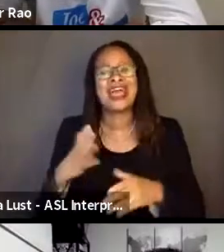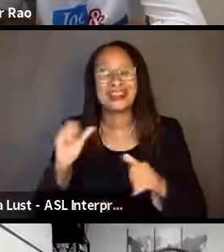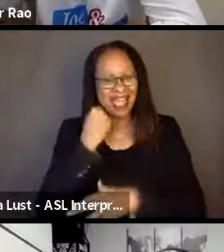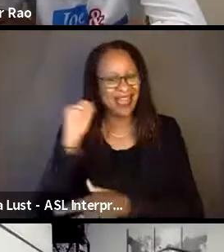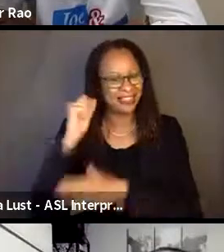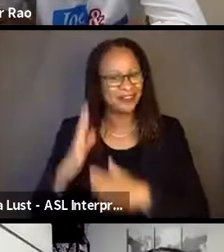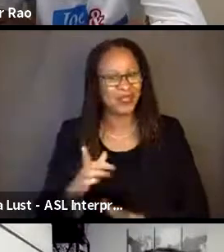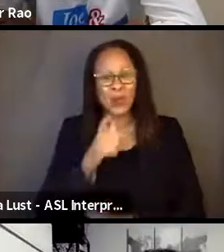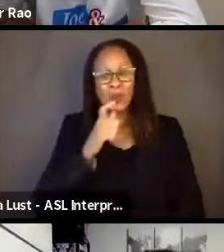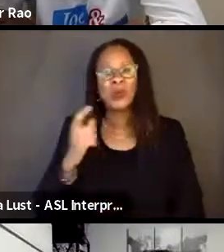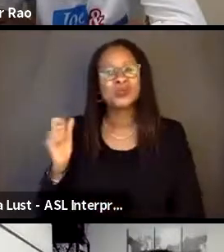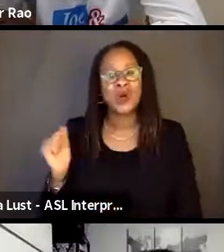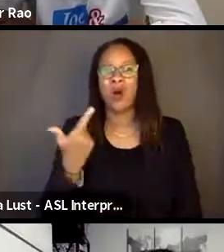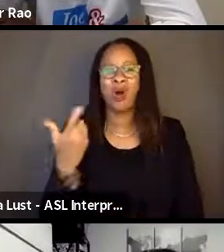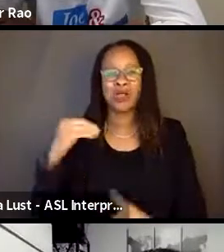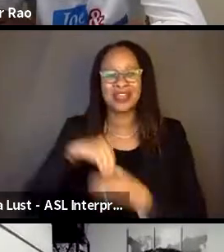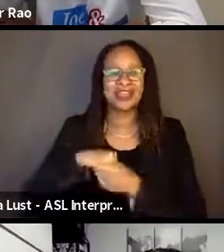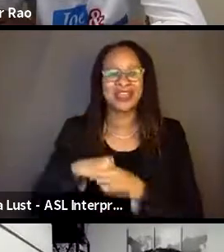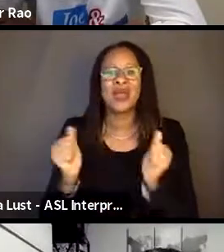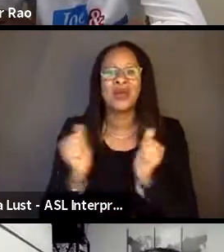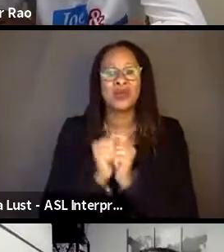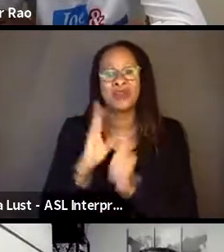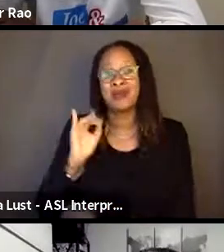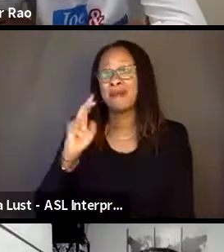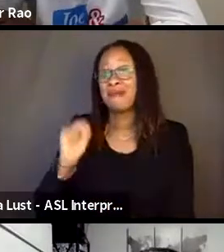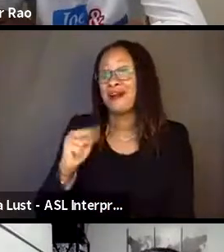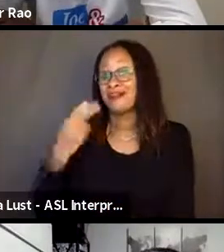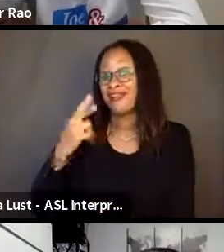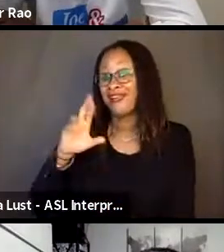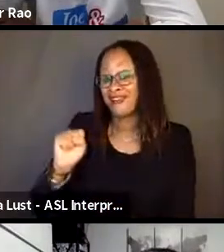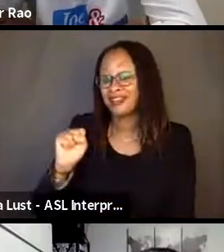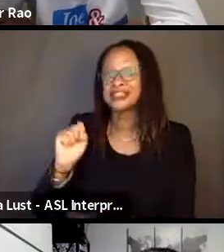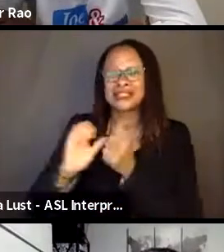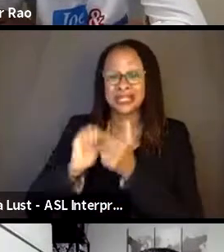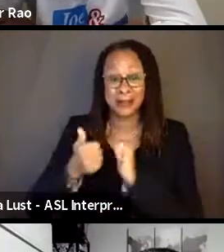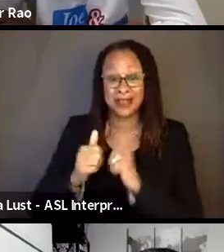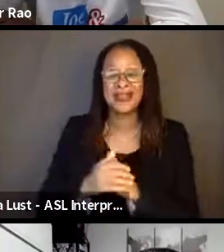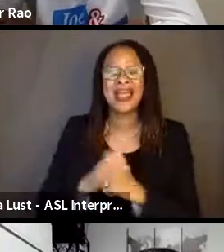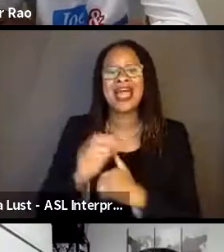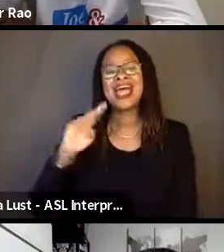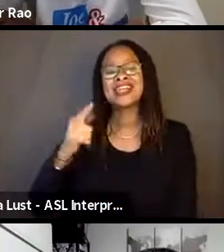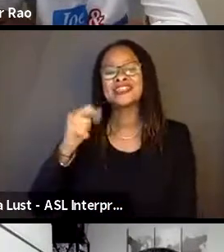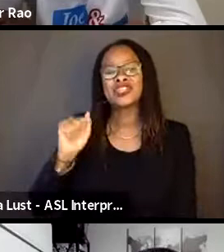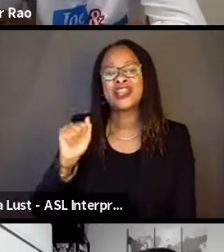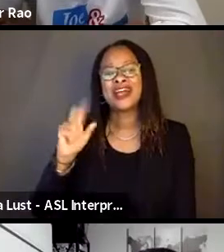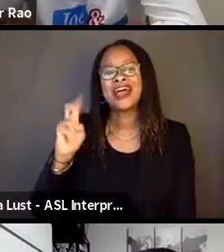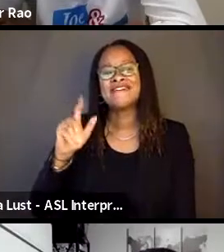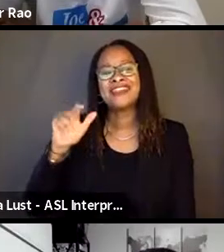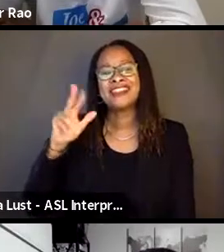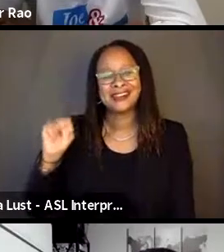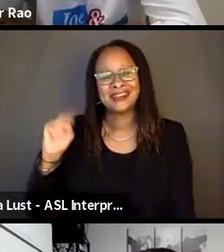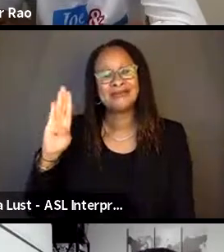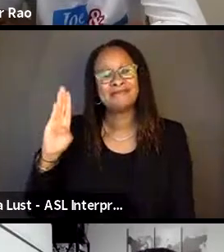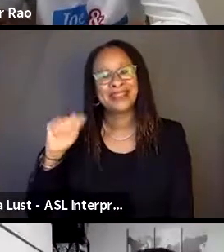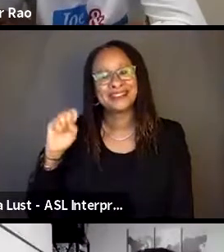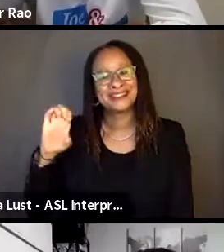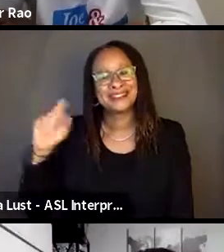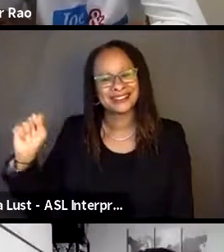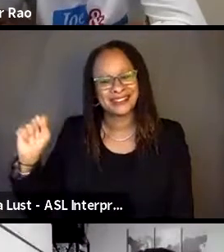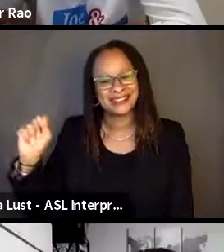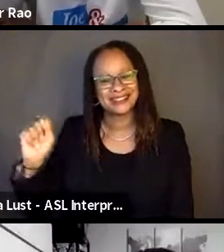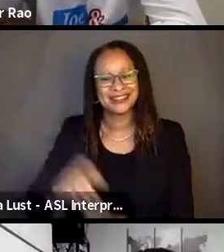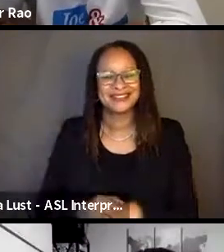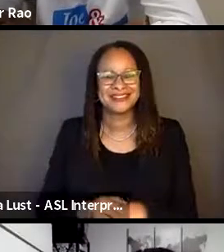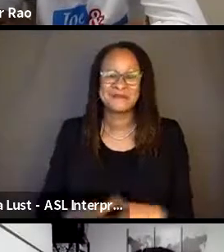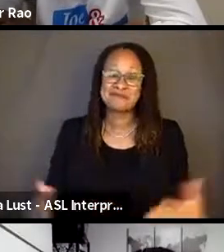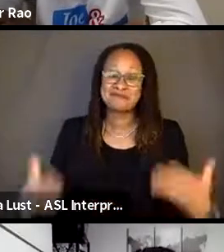who is all in with the Biden-Harris presidential campaign, Angela Evelyn Bassett. Thank